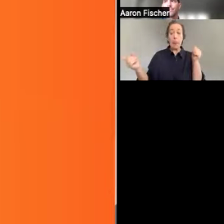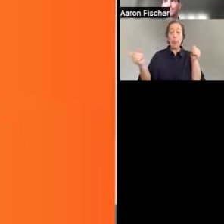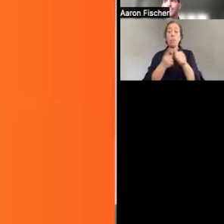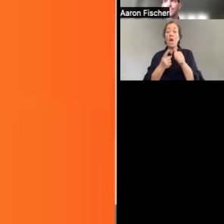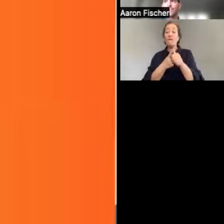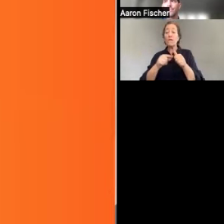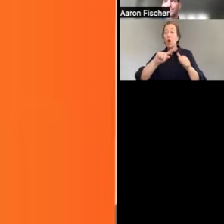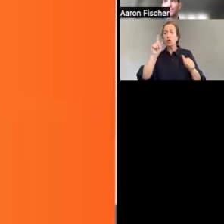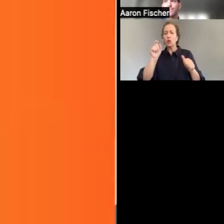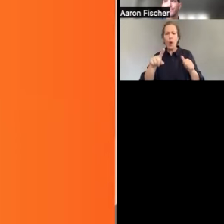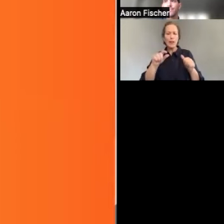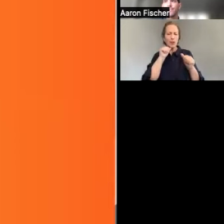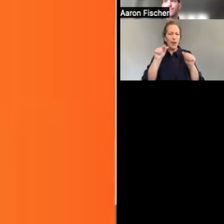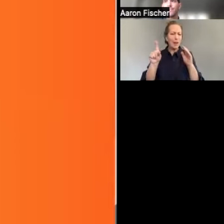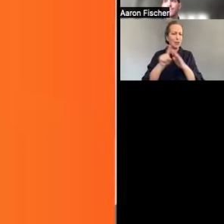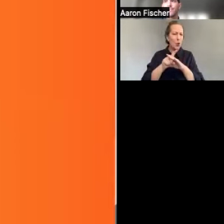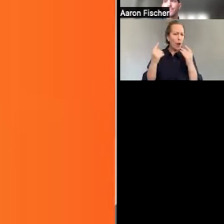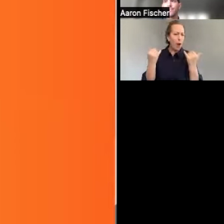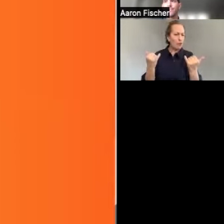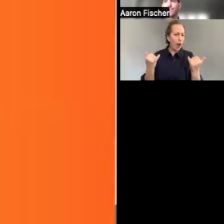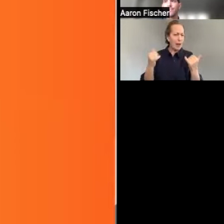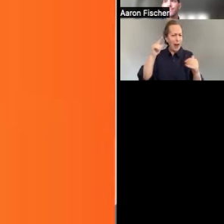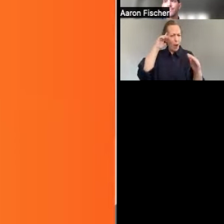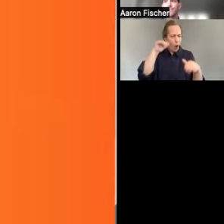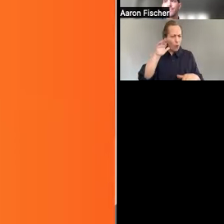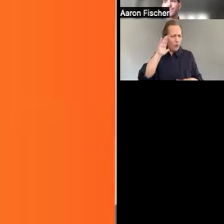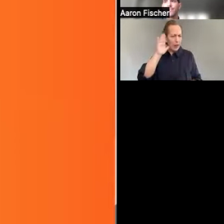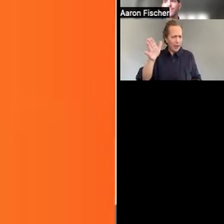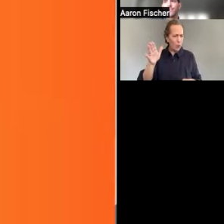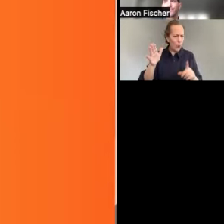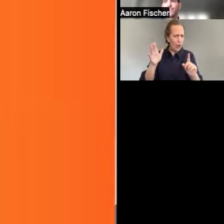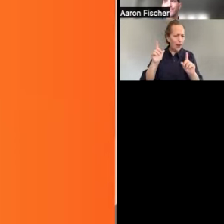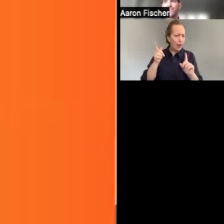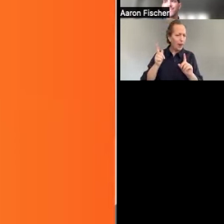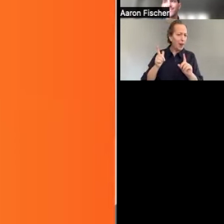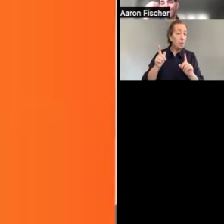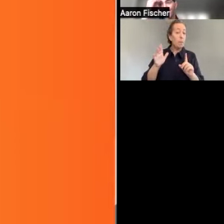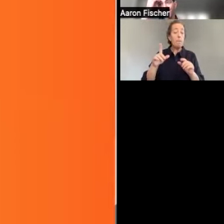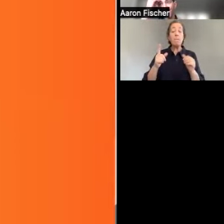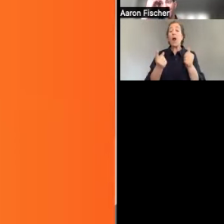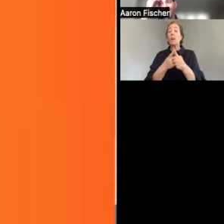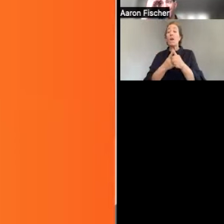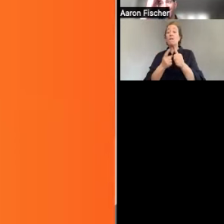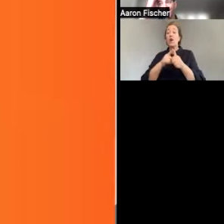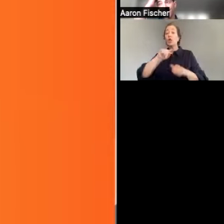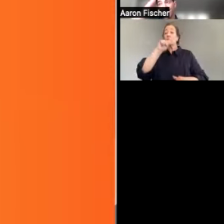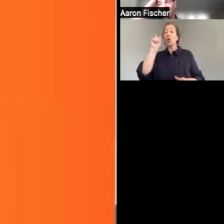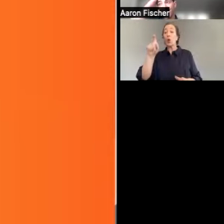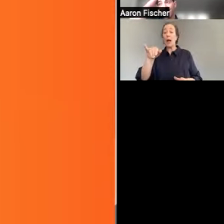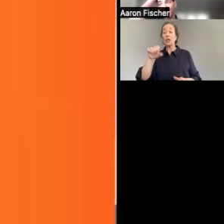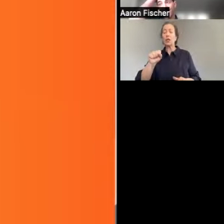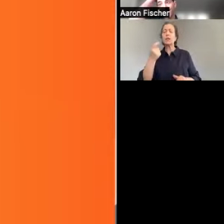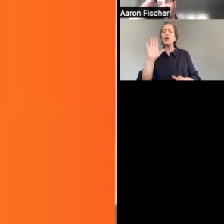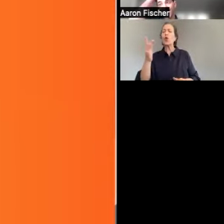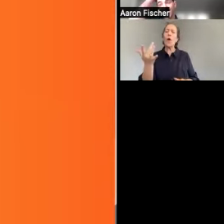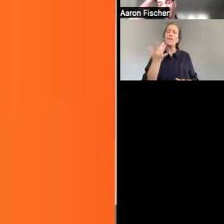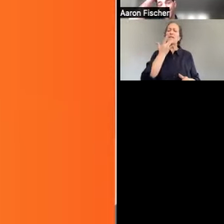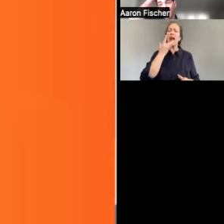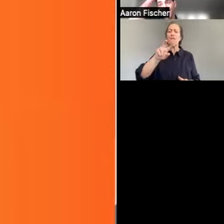not showing up on my screen at the moment. Hopefully it's showing up for everyone else. But the first question is, what's your favorite pizza